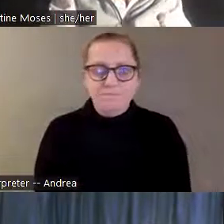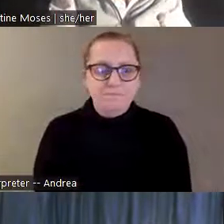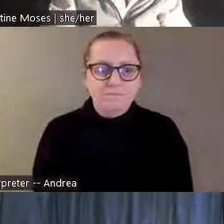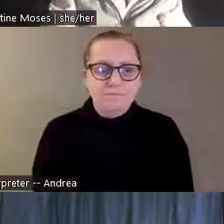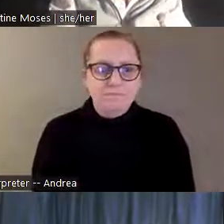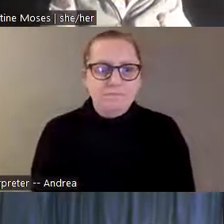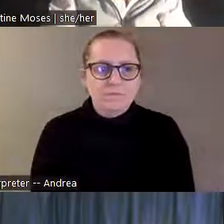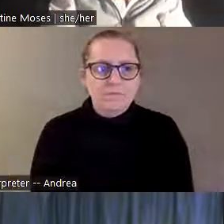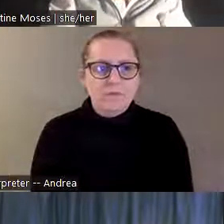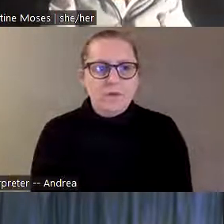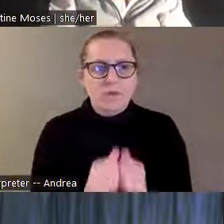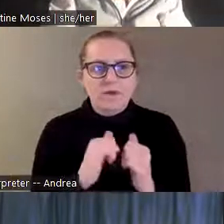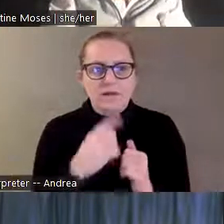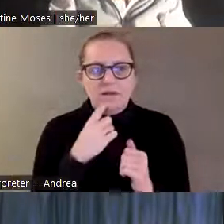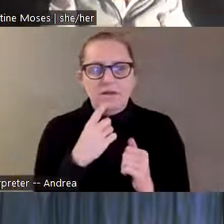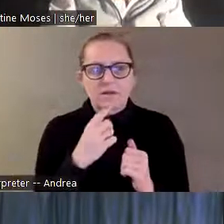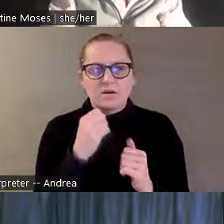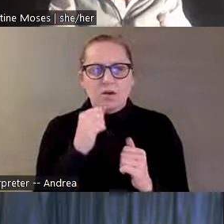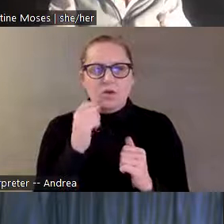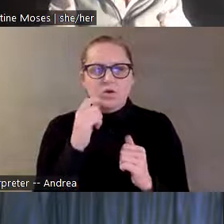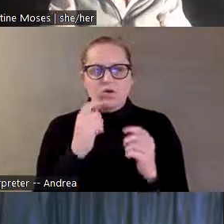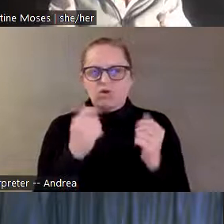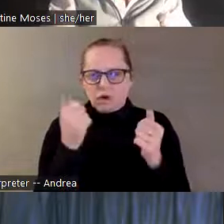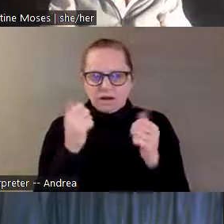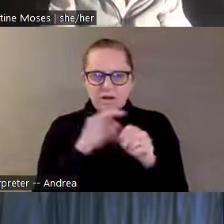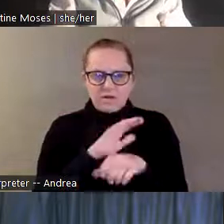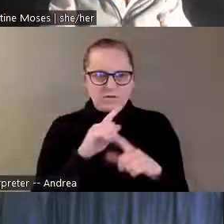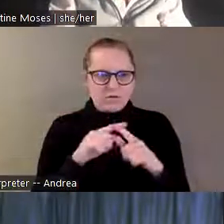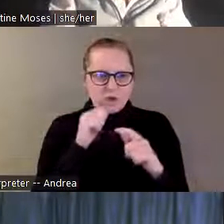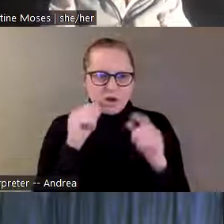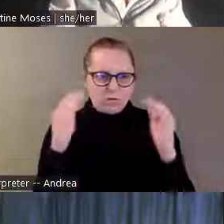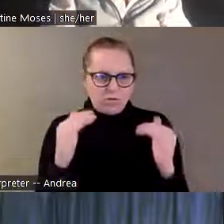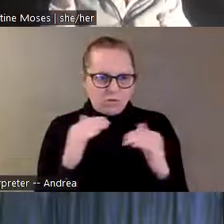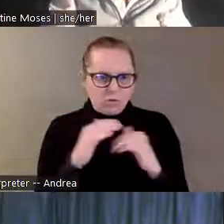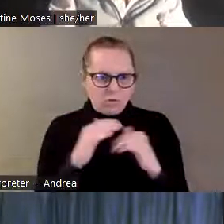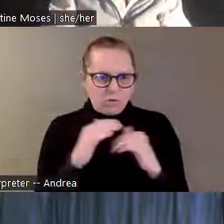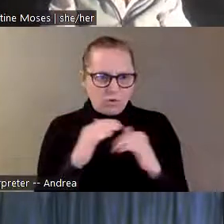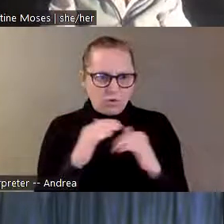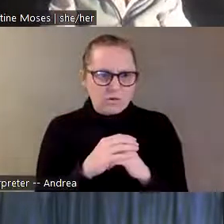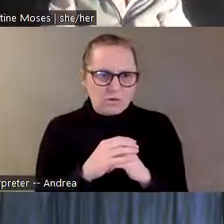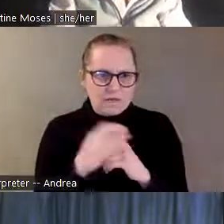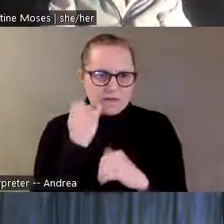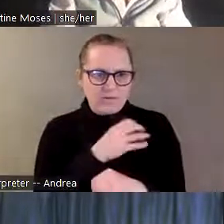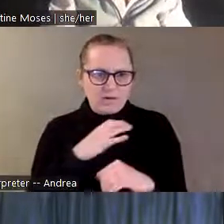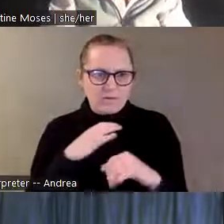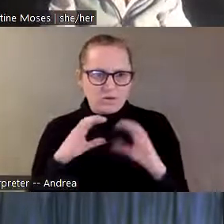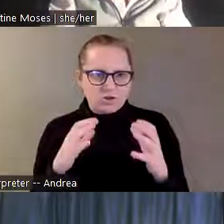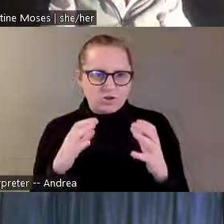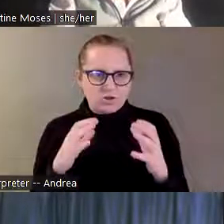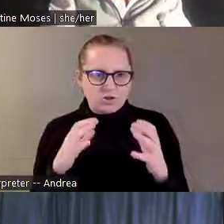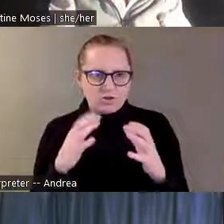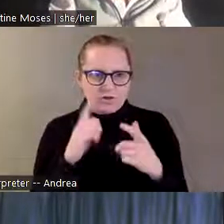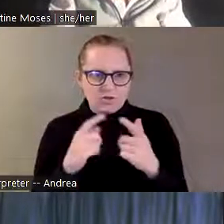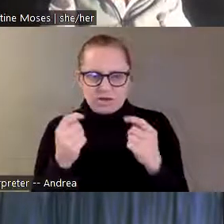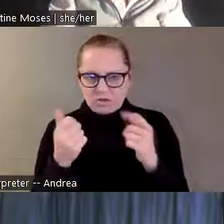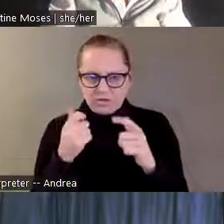That being said, I don't strike enough to not move forward if the commission prefers to exclude it from